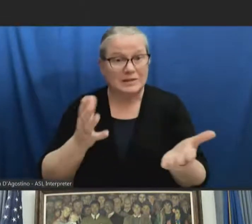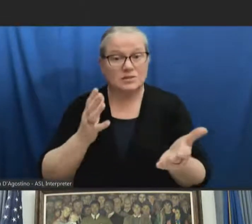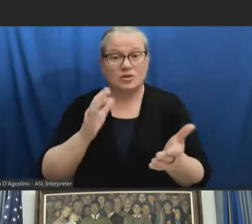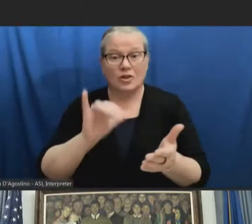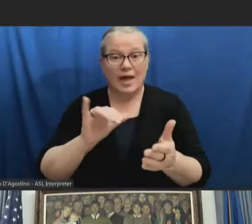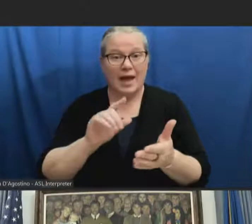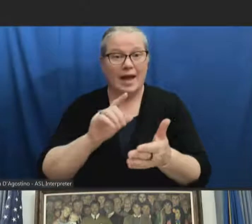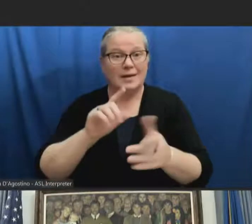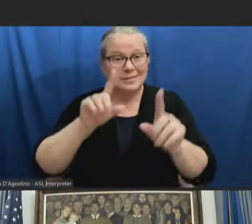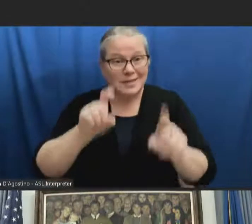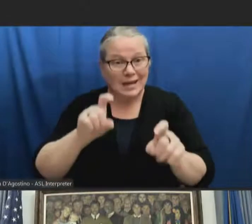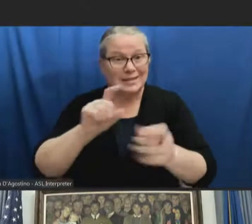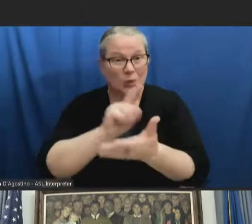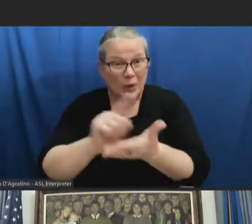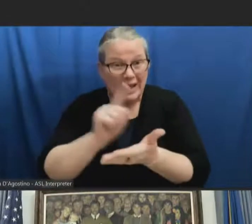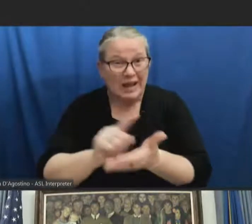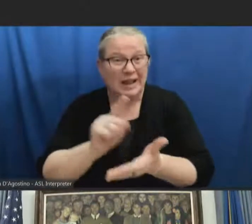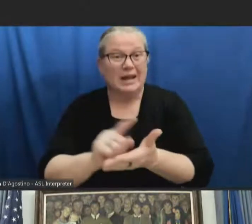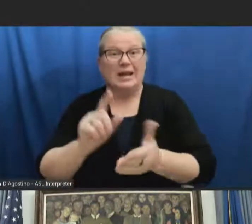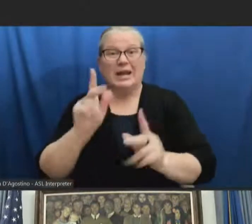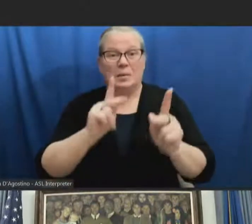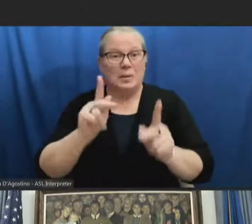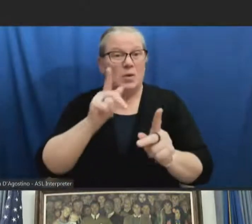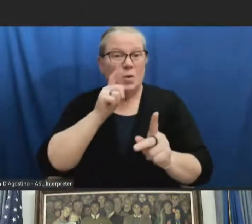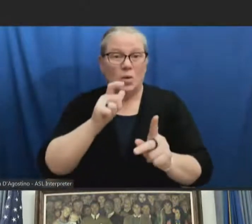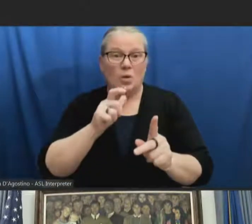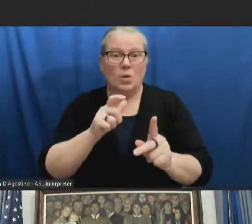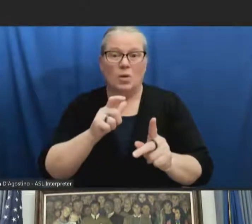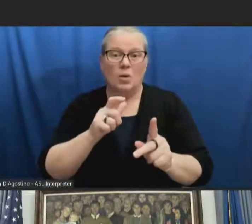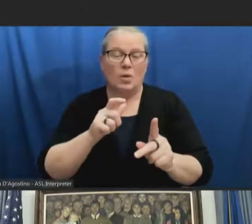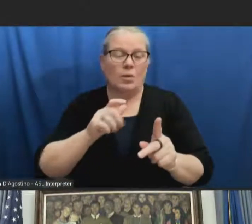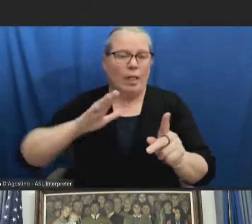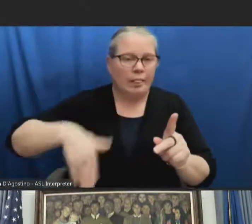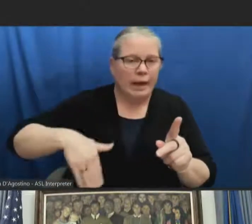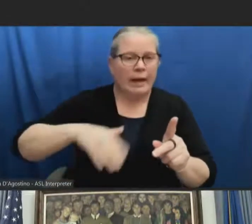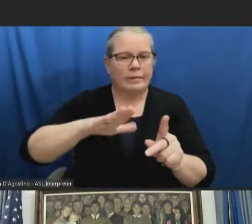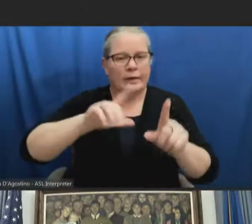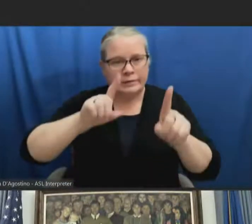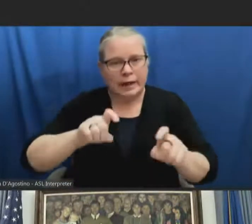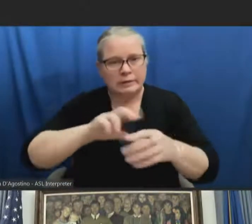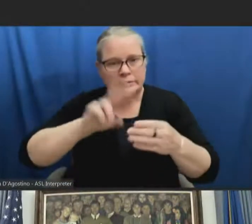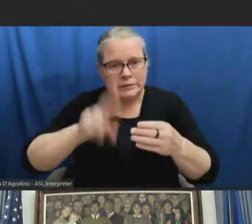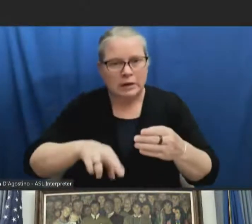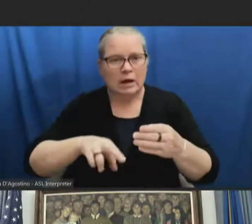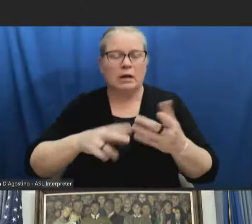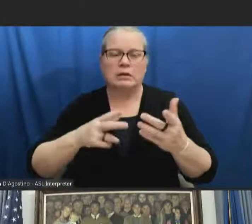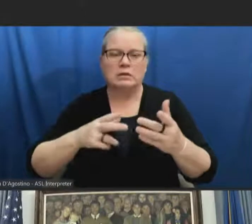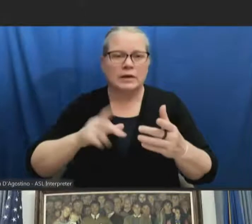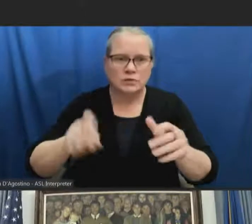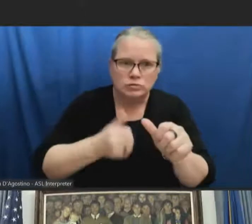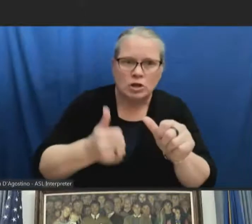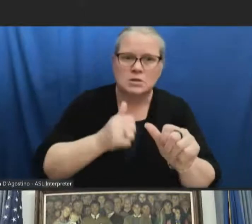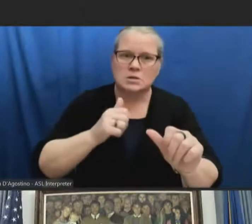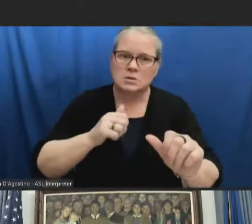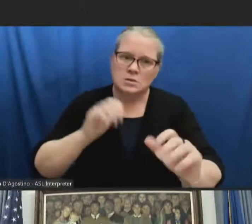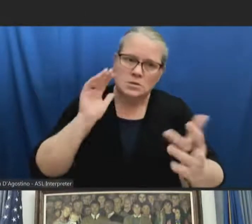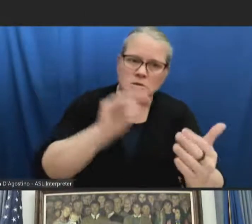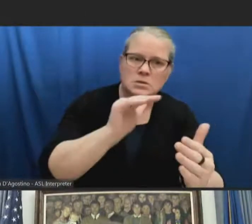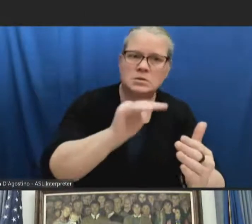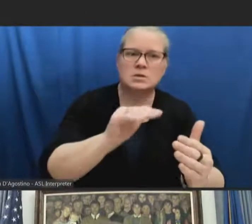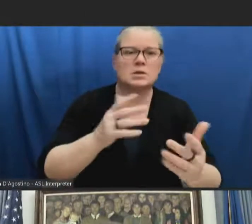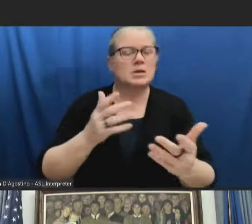weekly testing regimen to chase the people who are chronically late getting their test results in, it's run its course. It's not